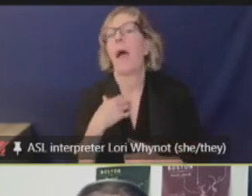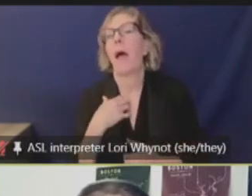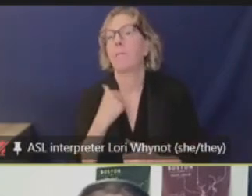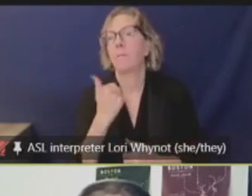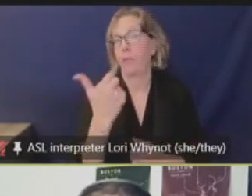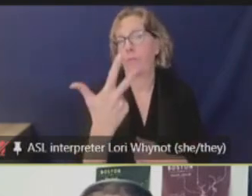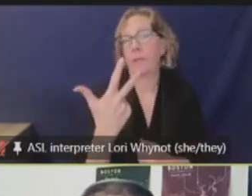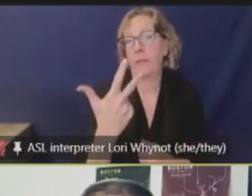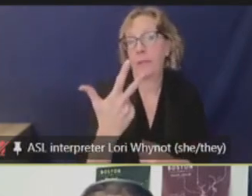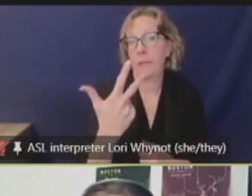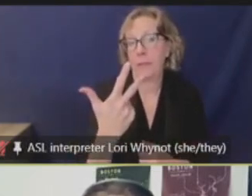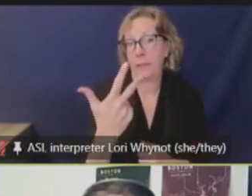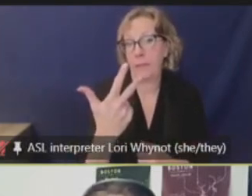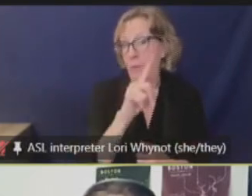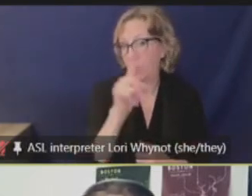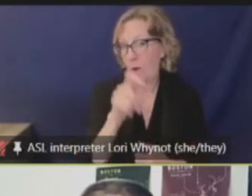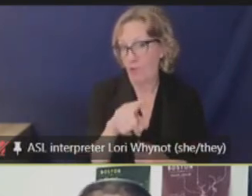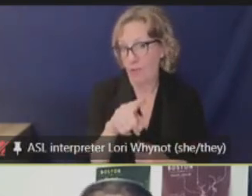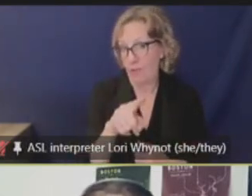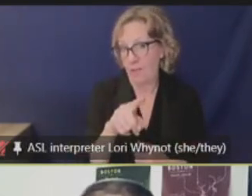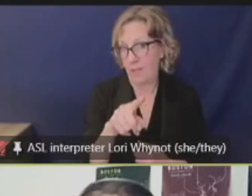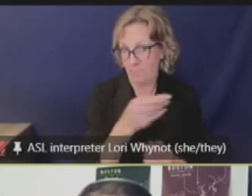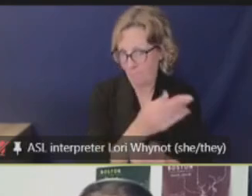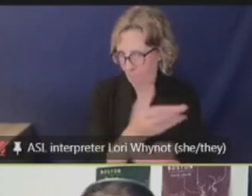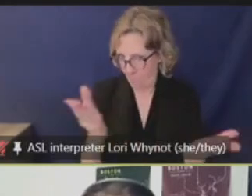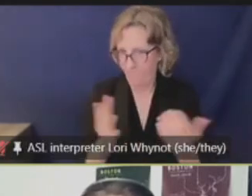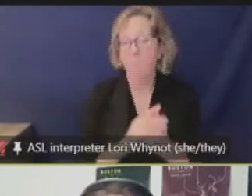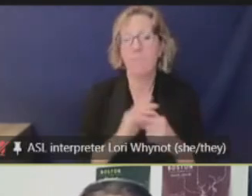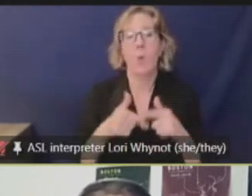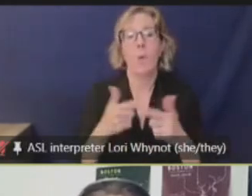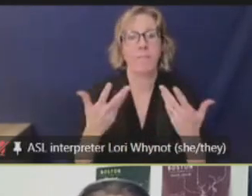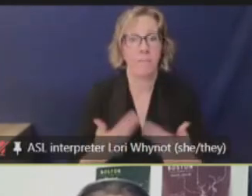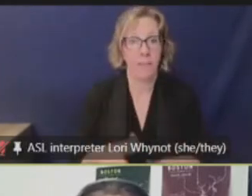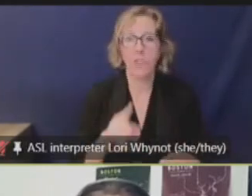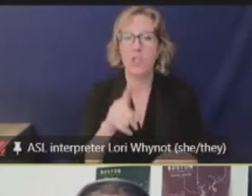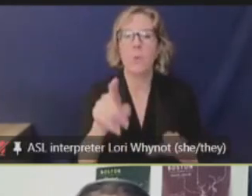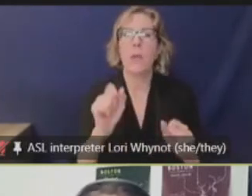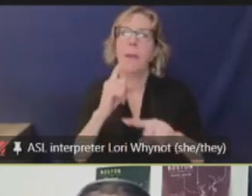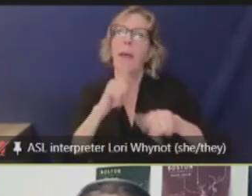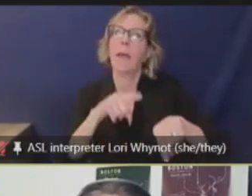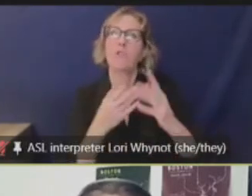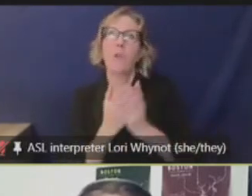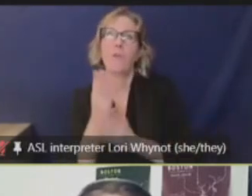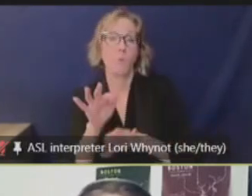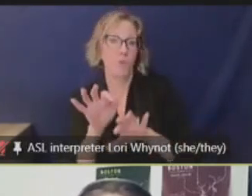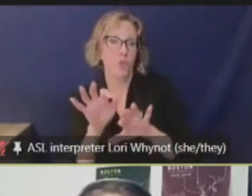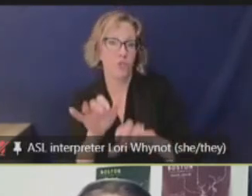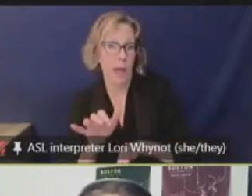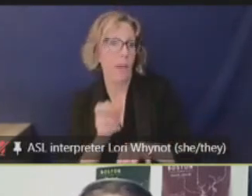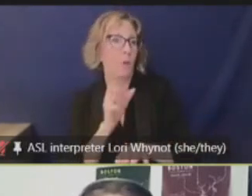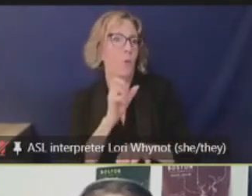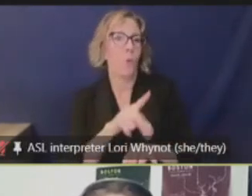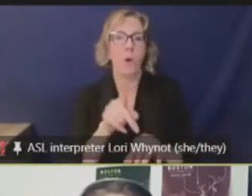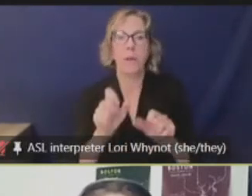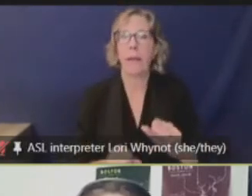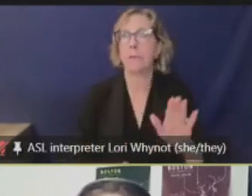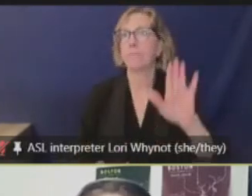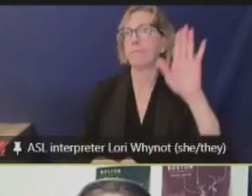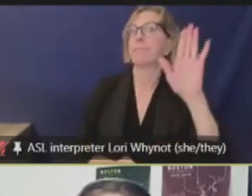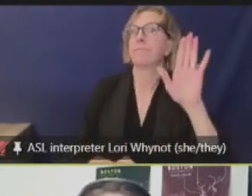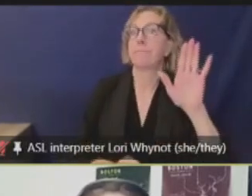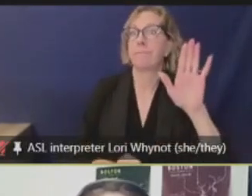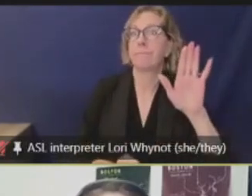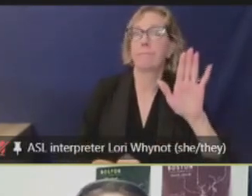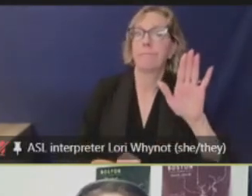all. And after I'm done, you're welcome to write in the chat, or we can raise your hands and share over